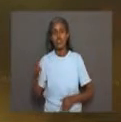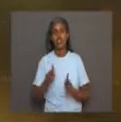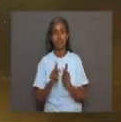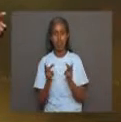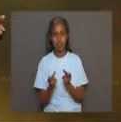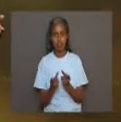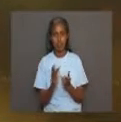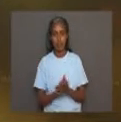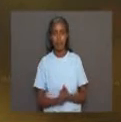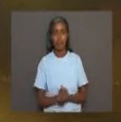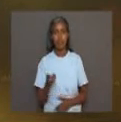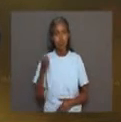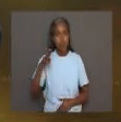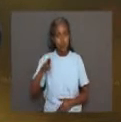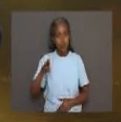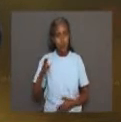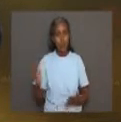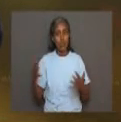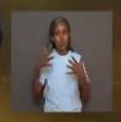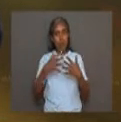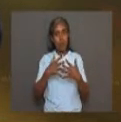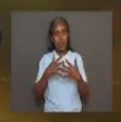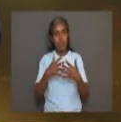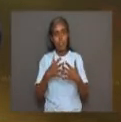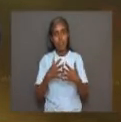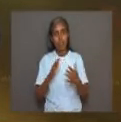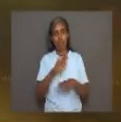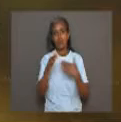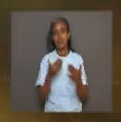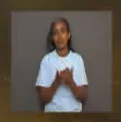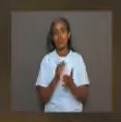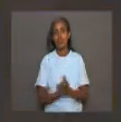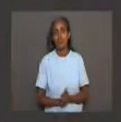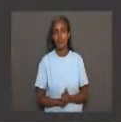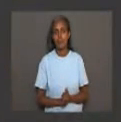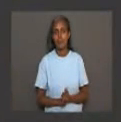part or component to the total.